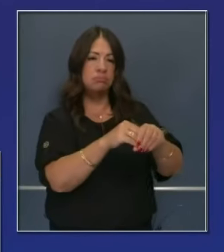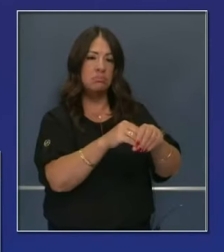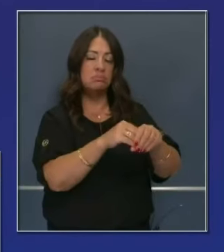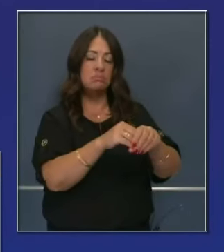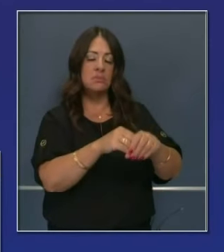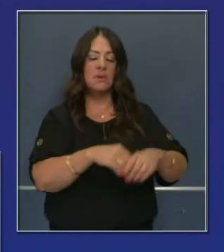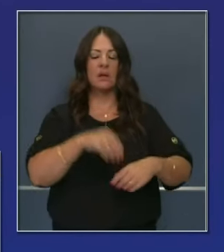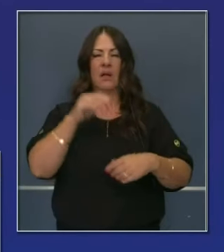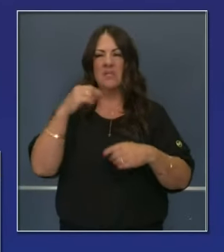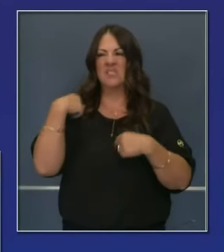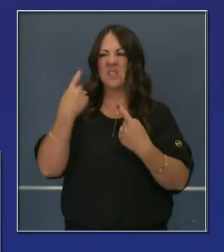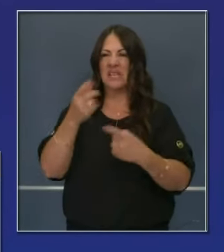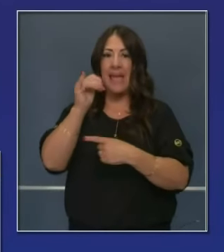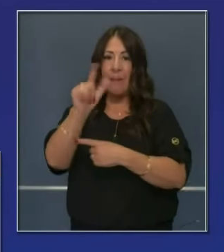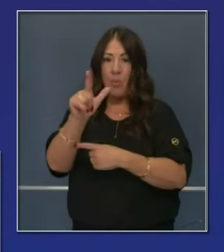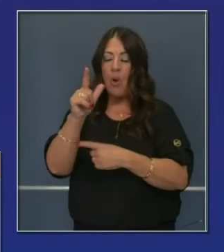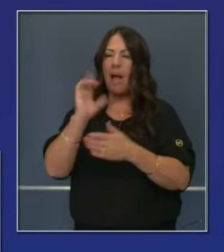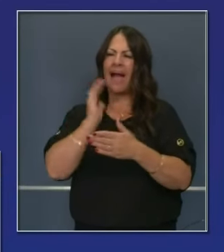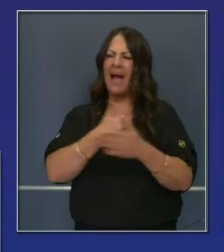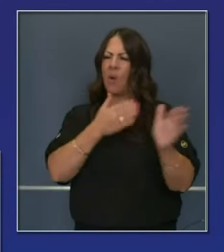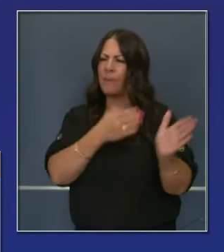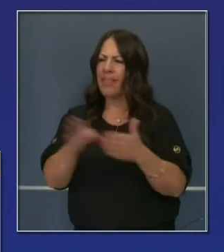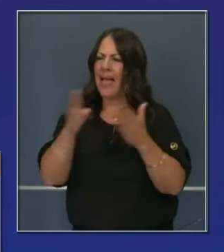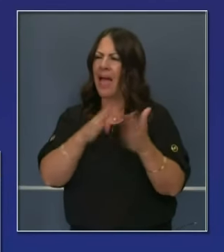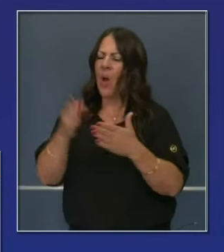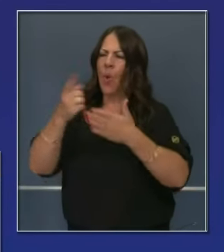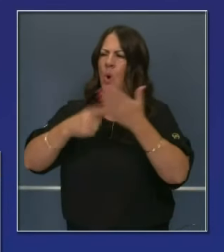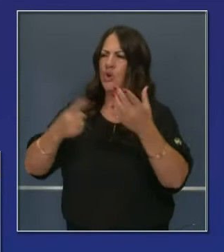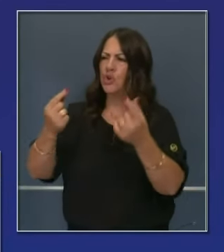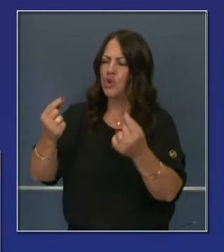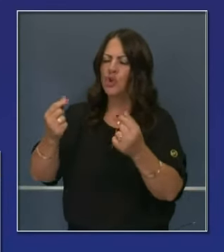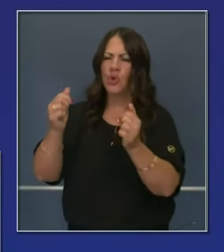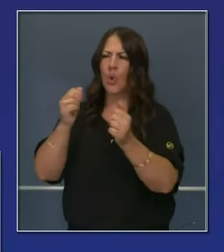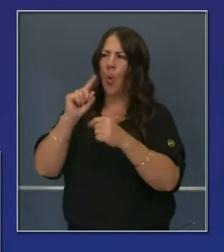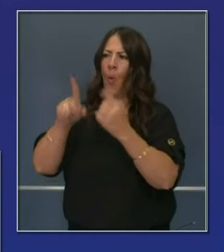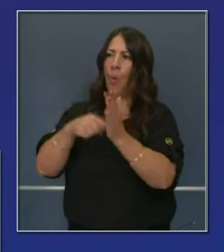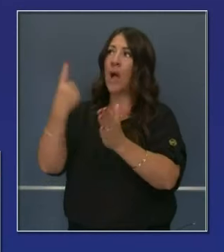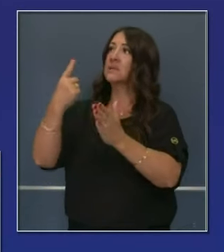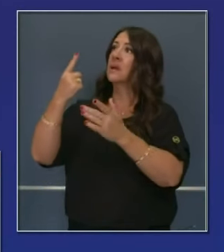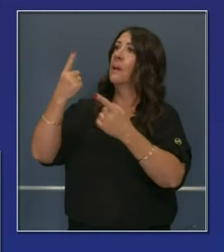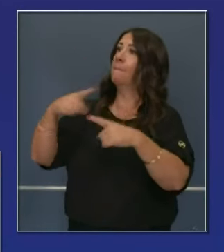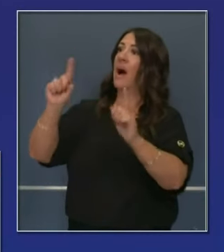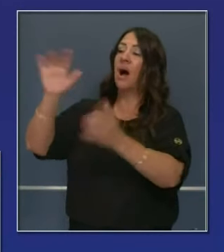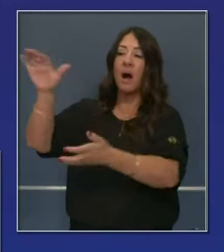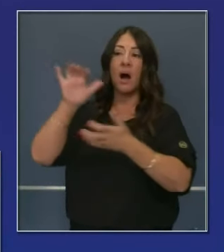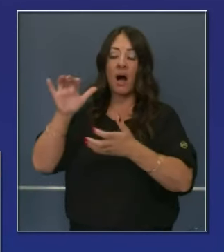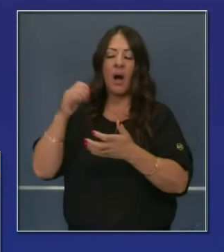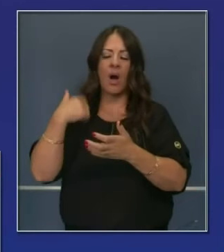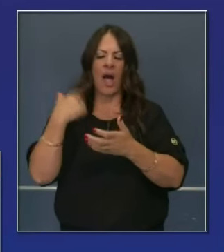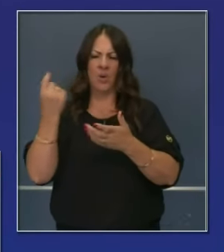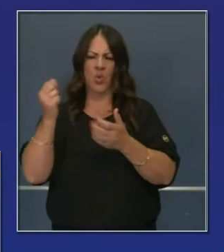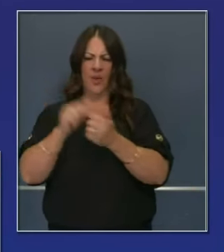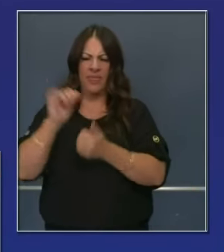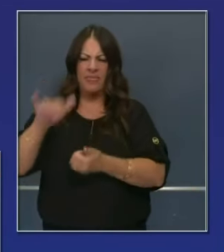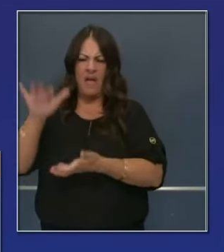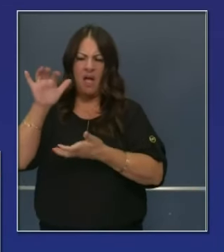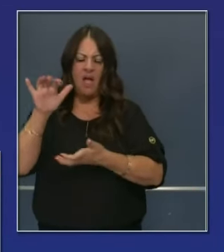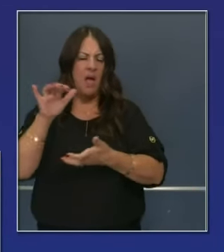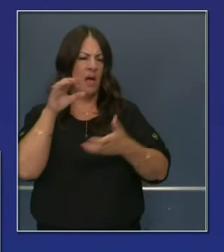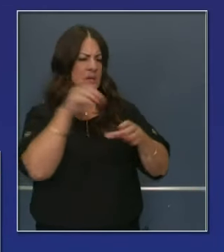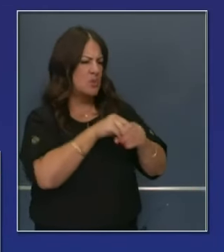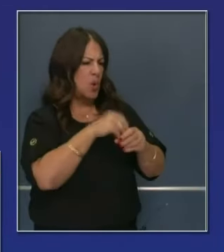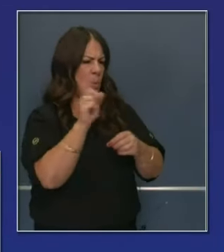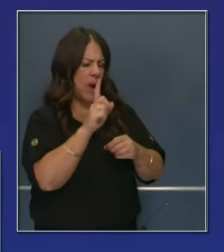in April as it relates to the distribution of vaccines. These are the experts. These folks understand how to do this,